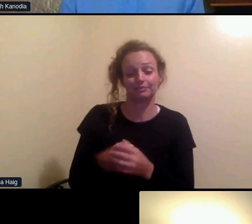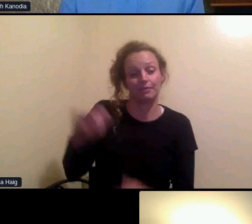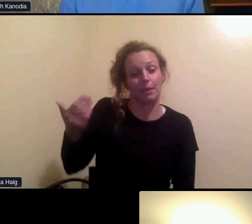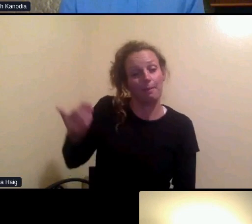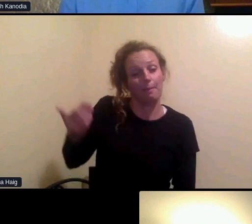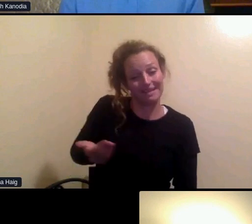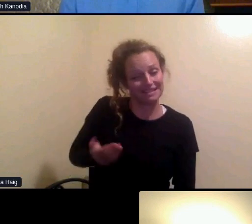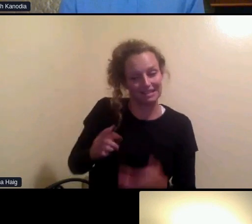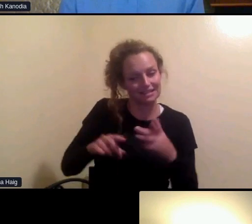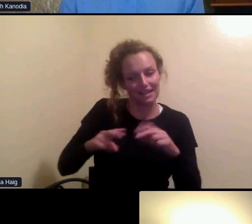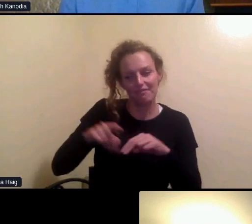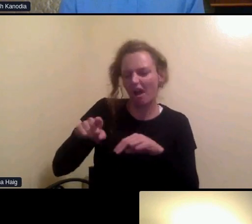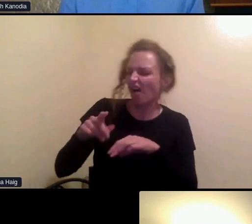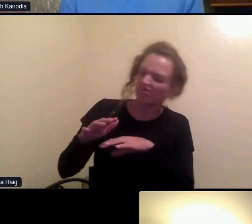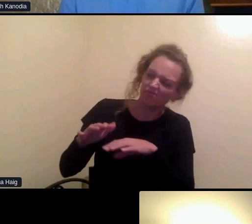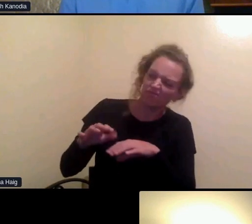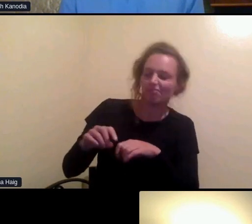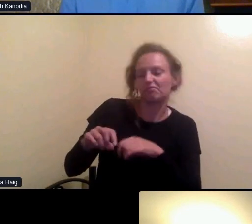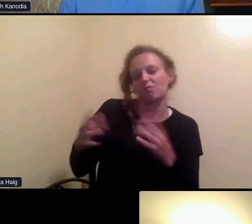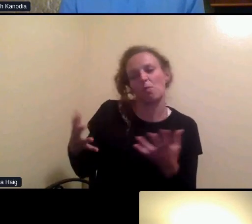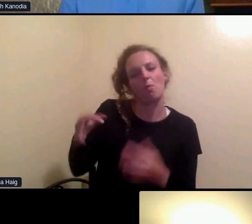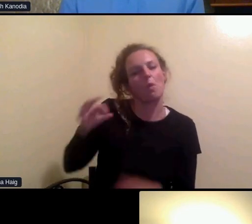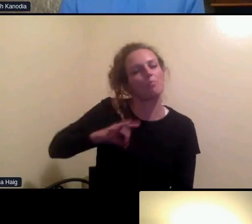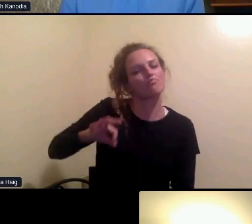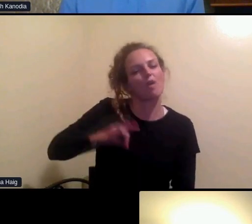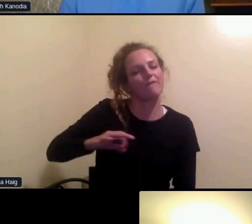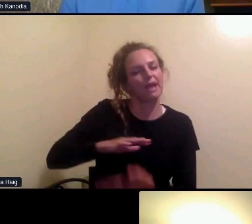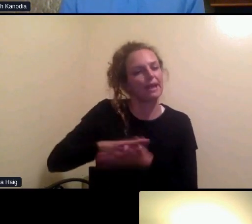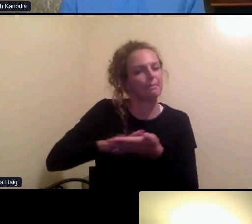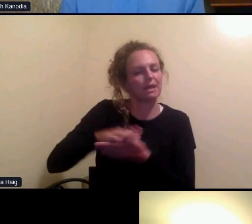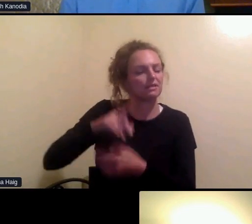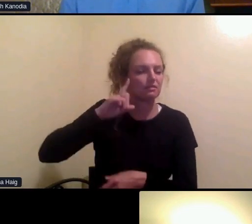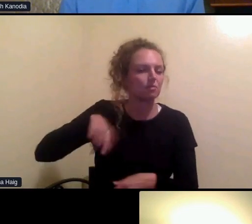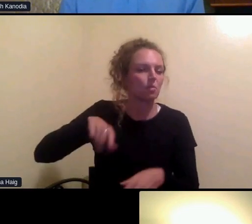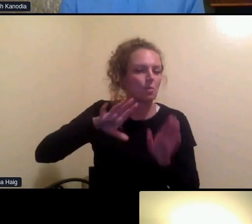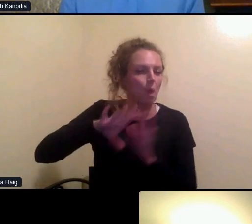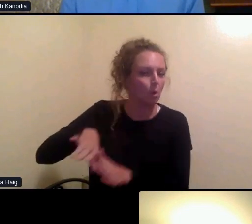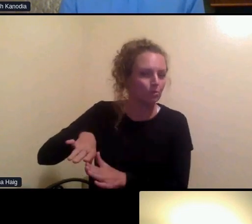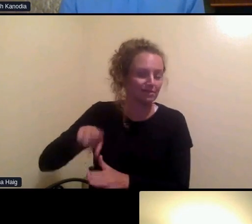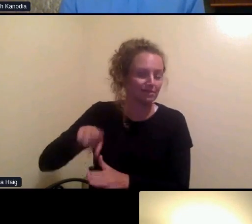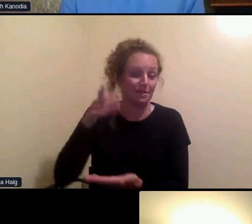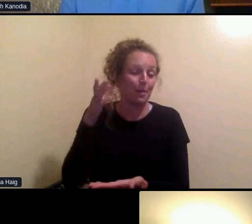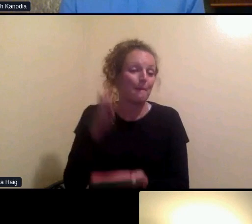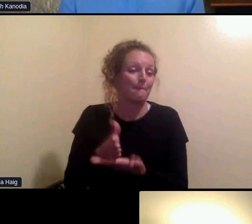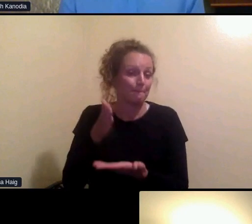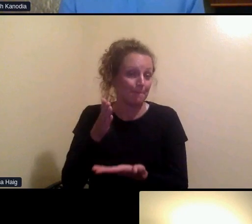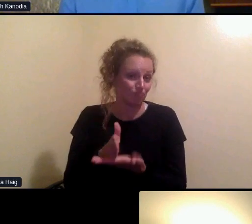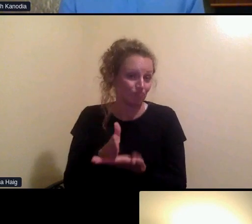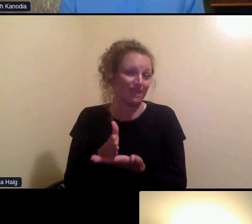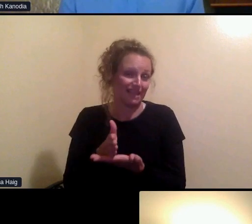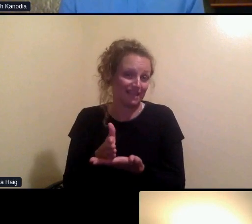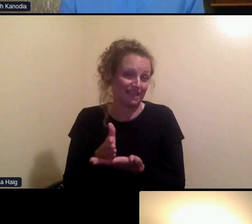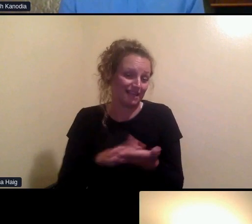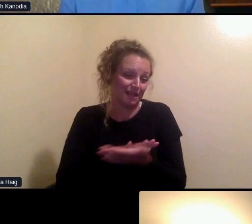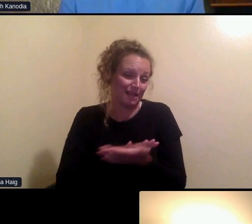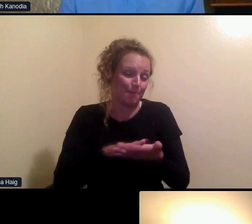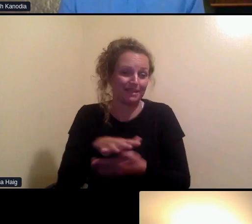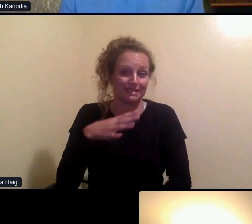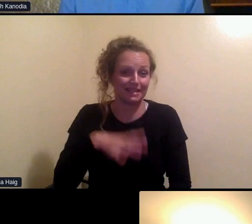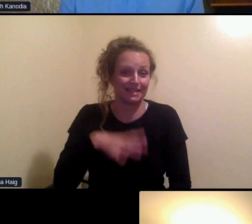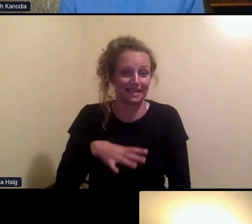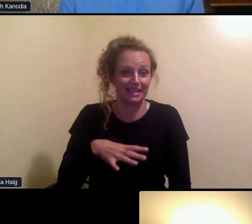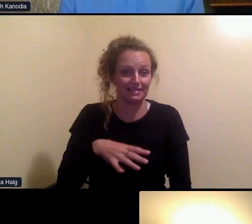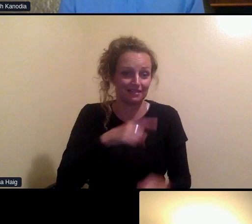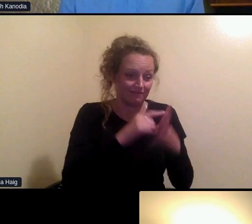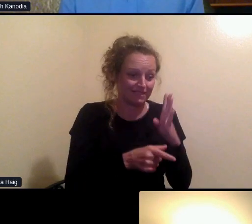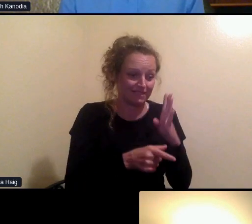they won't make that technology, and the needs of disabled people would not be met. But in the same token, if people